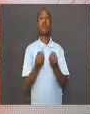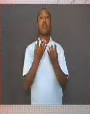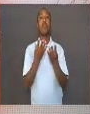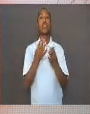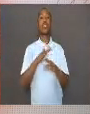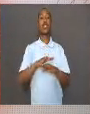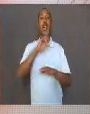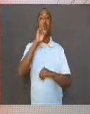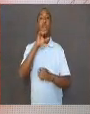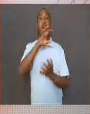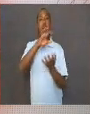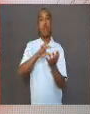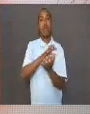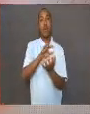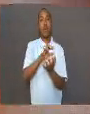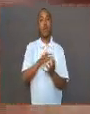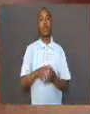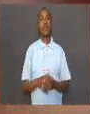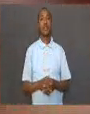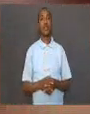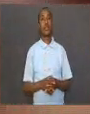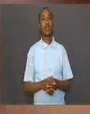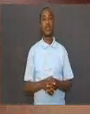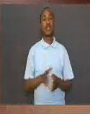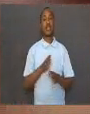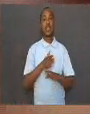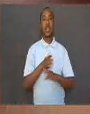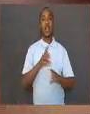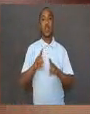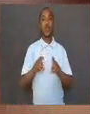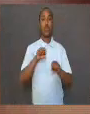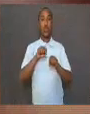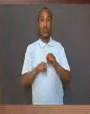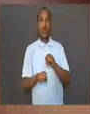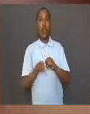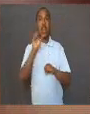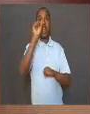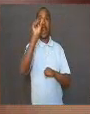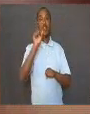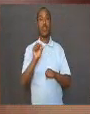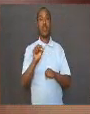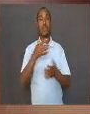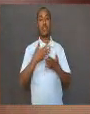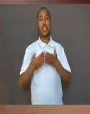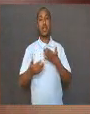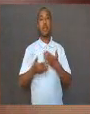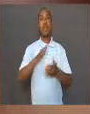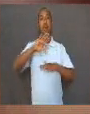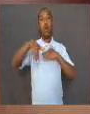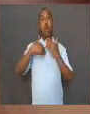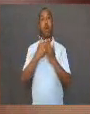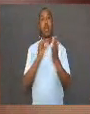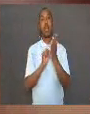than one compound, they do so in a ratio of simple